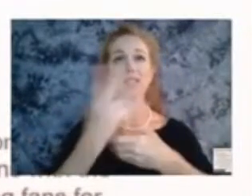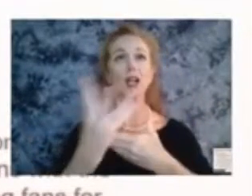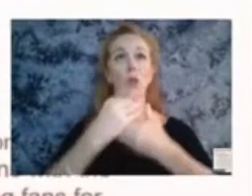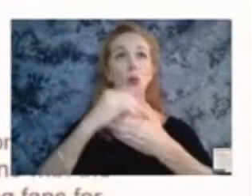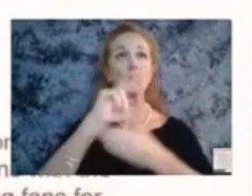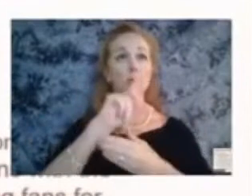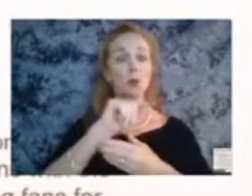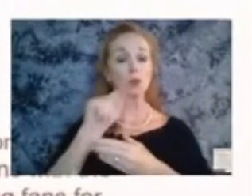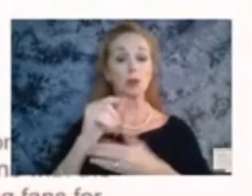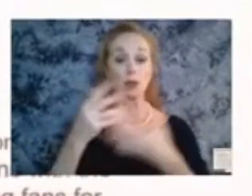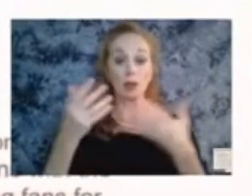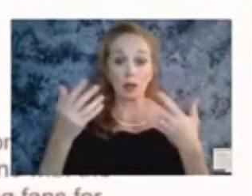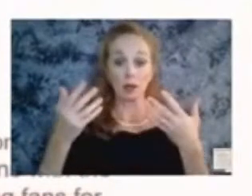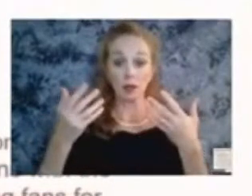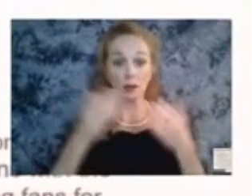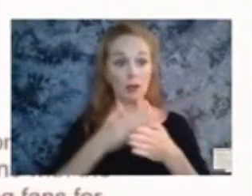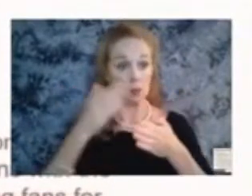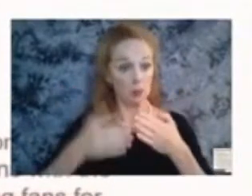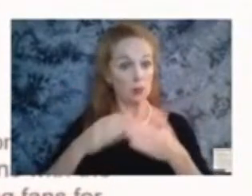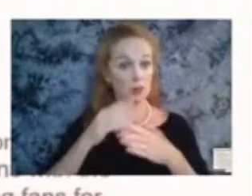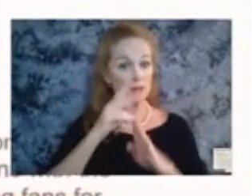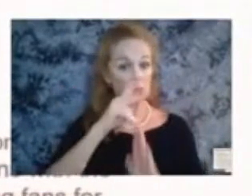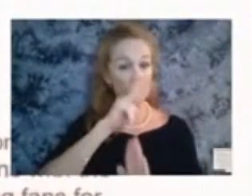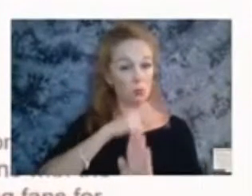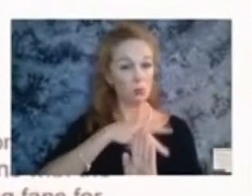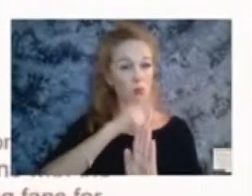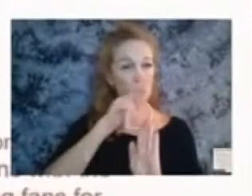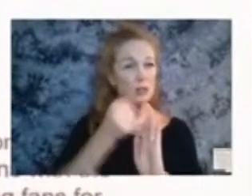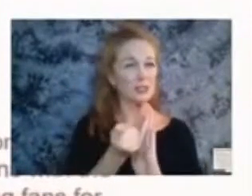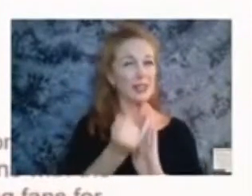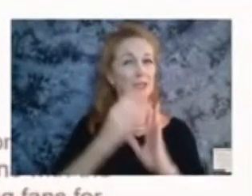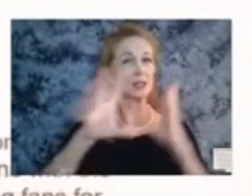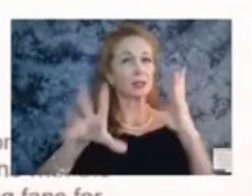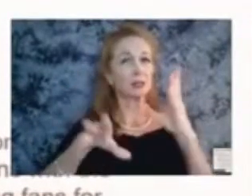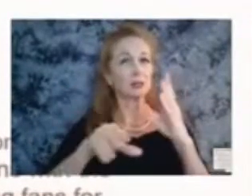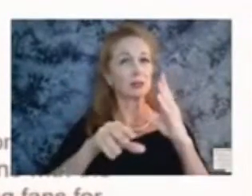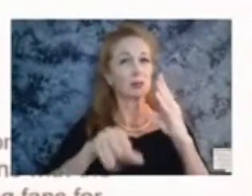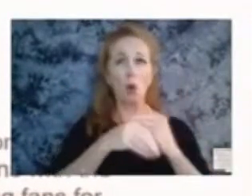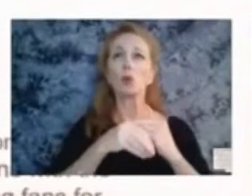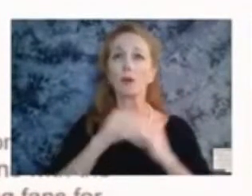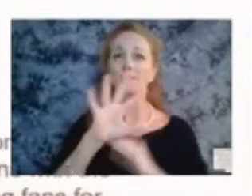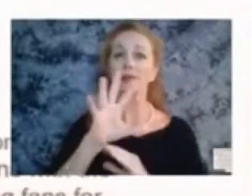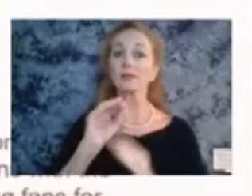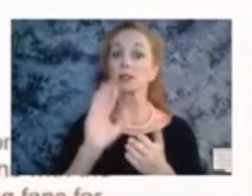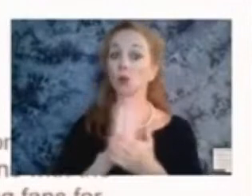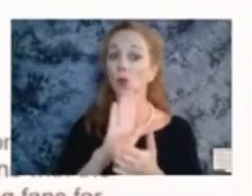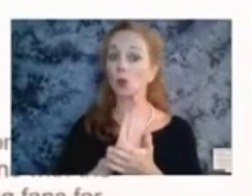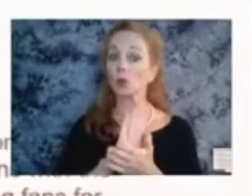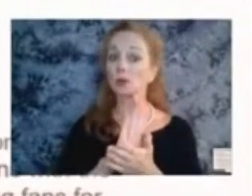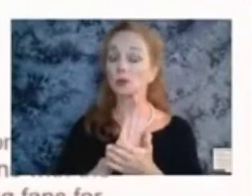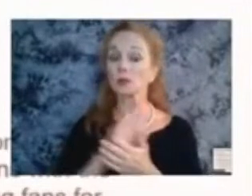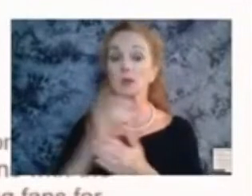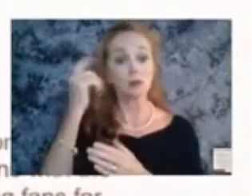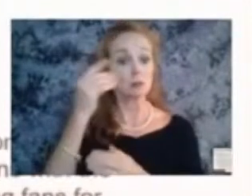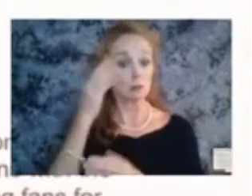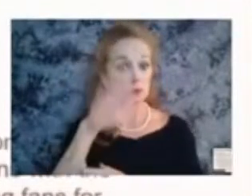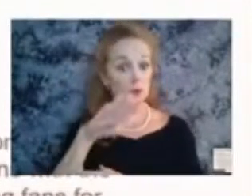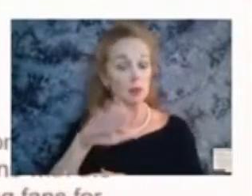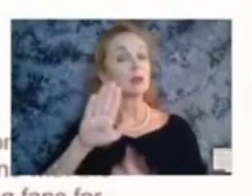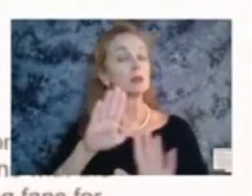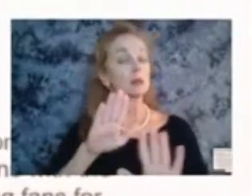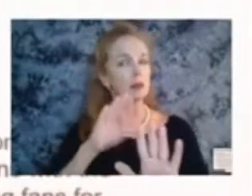have completed these projects at 50 schools. I think it is important to note here and pause for a second. There's a lot of discussion about our